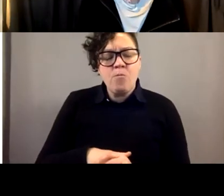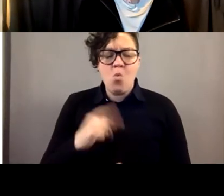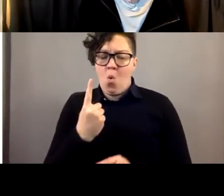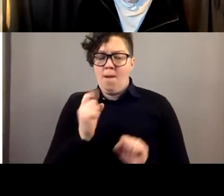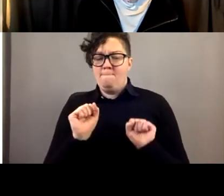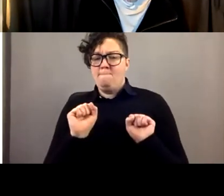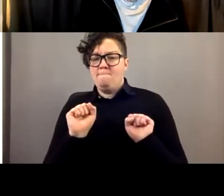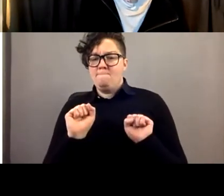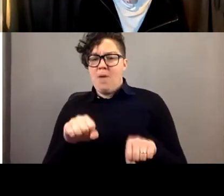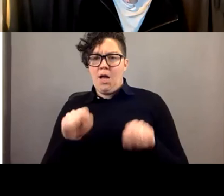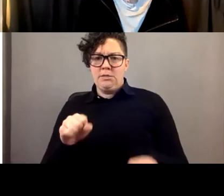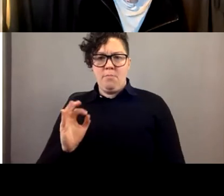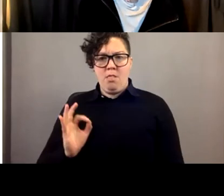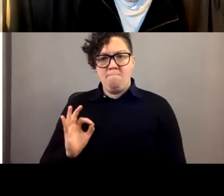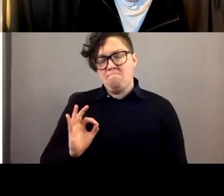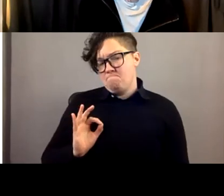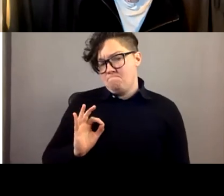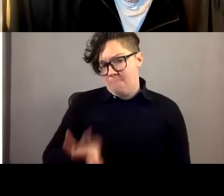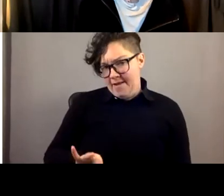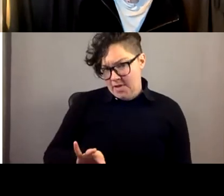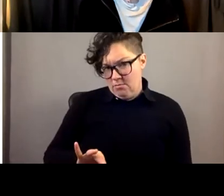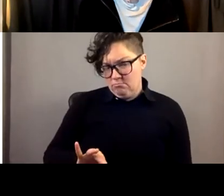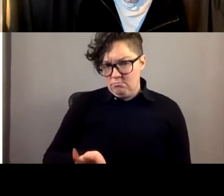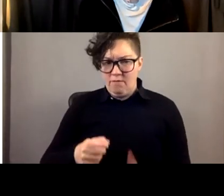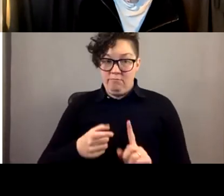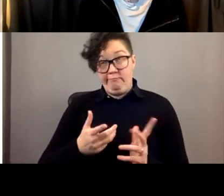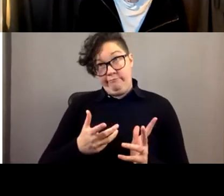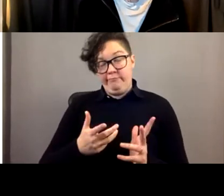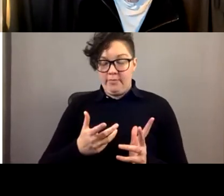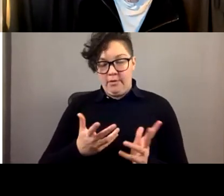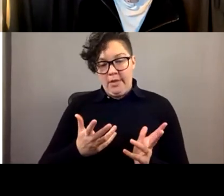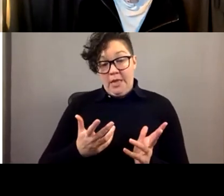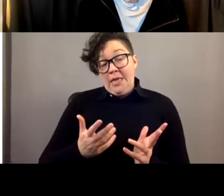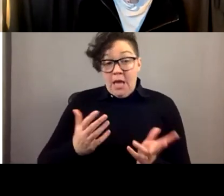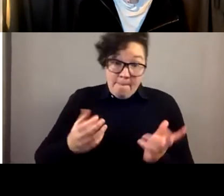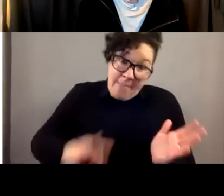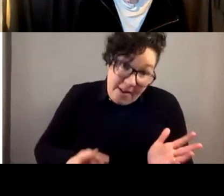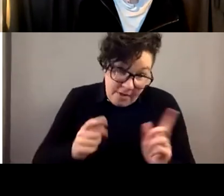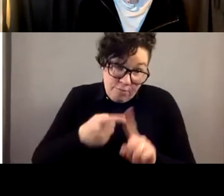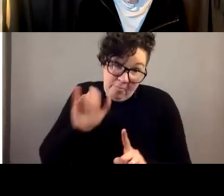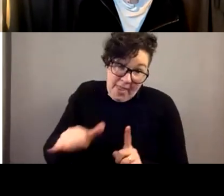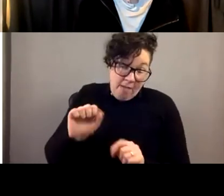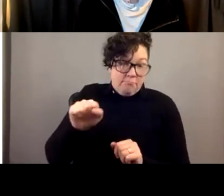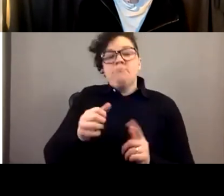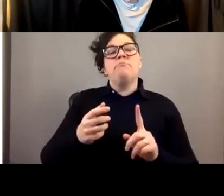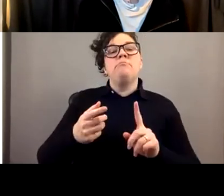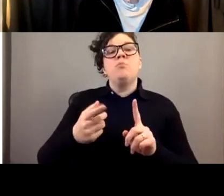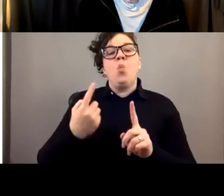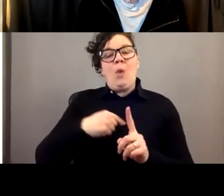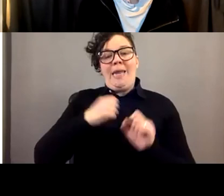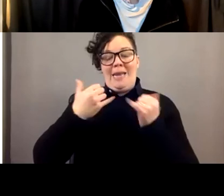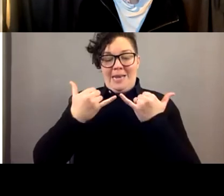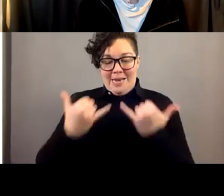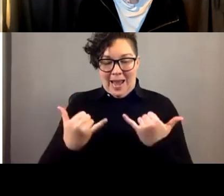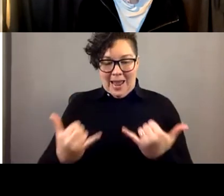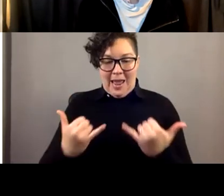benefit in a perverse way of the events that happened is that we now take threats levied from